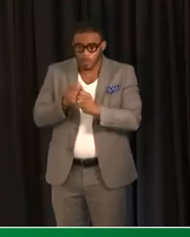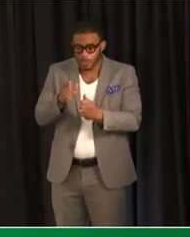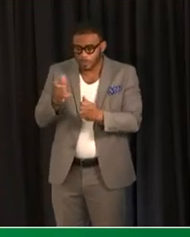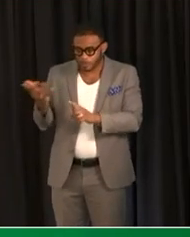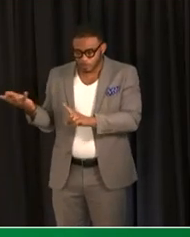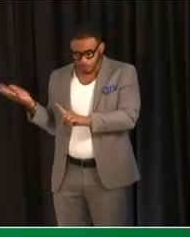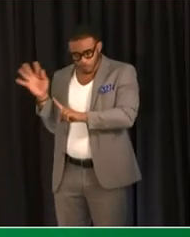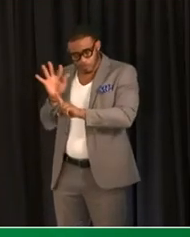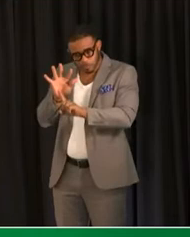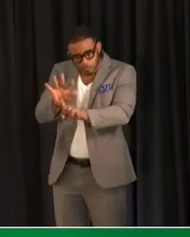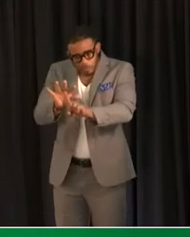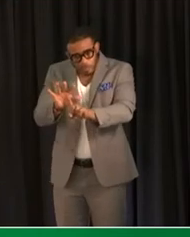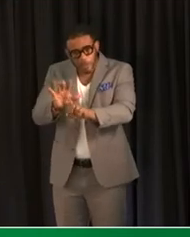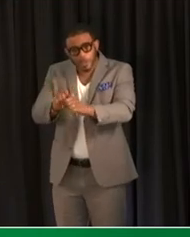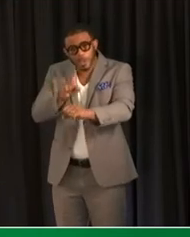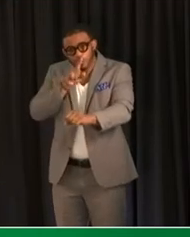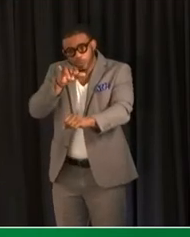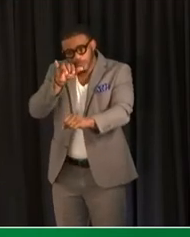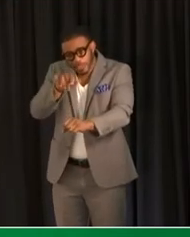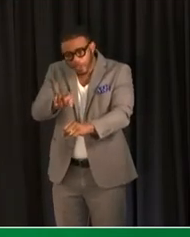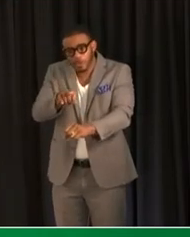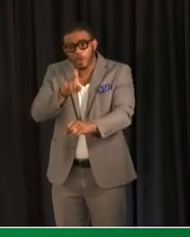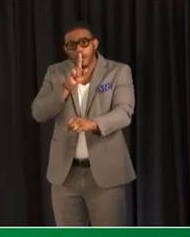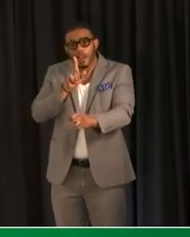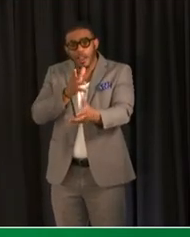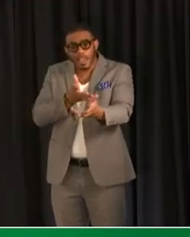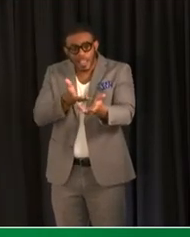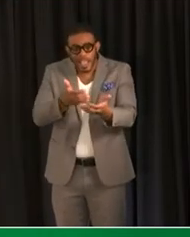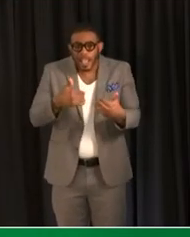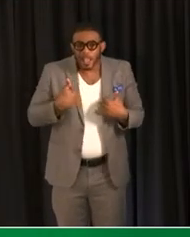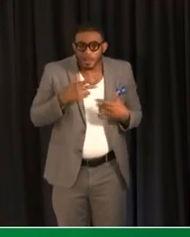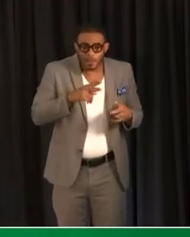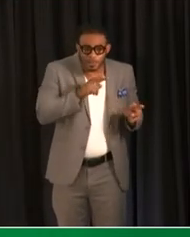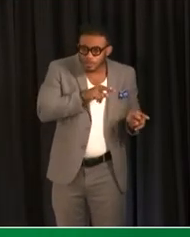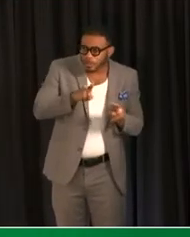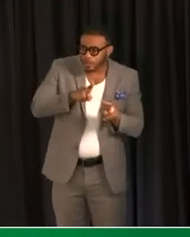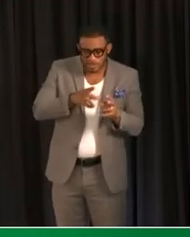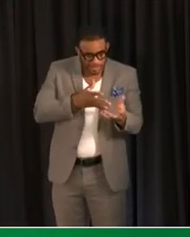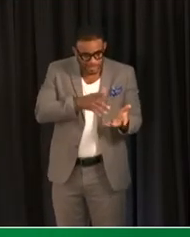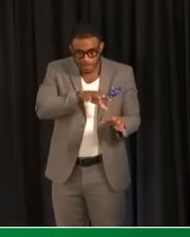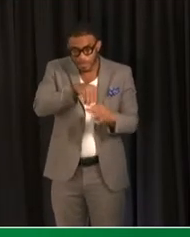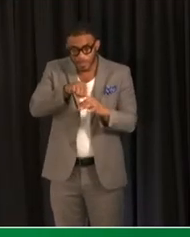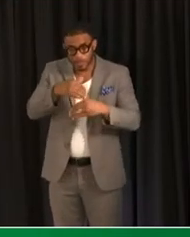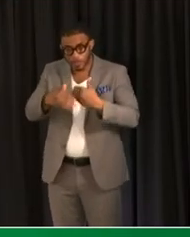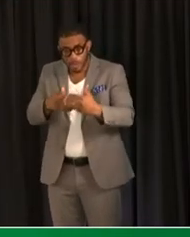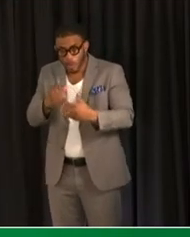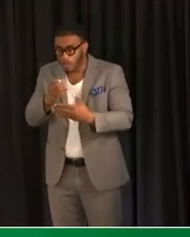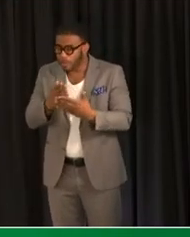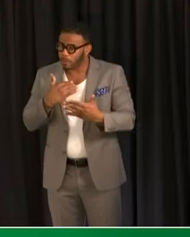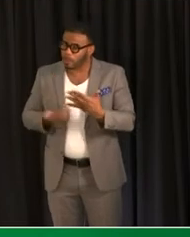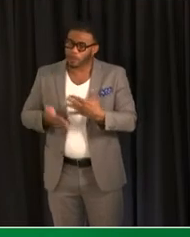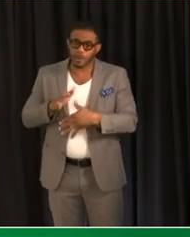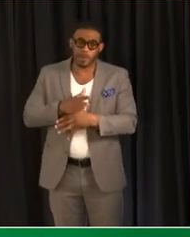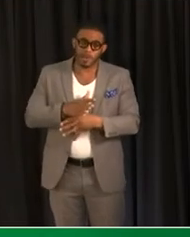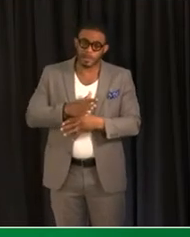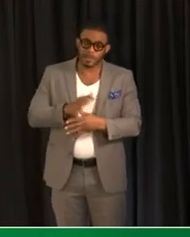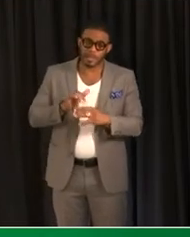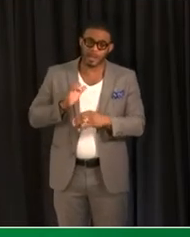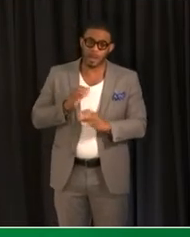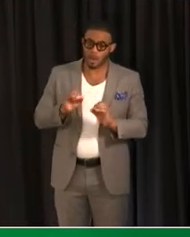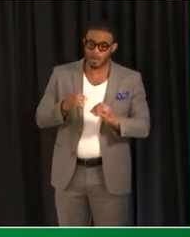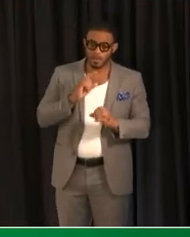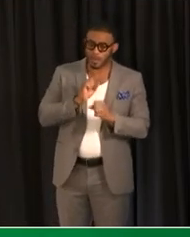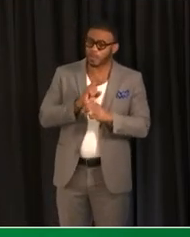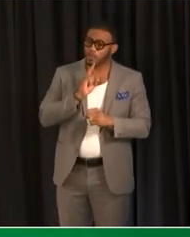people with you, right? So making sure that you are engaging young people. They should be engaged in this process. One of the things we prioritize,